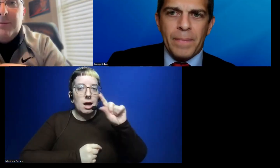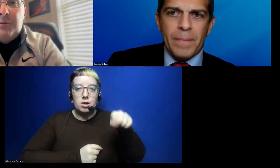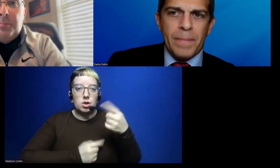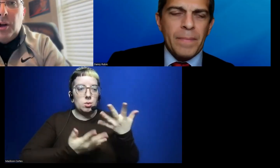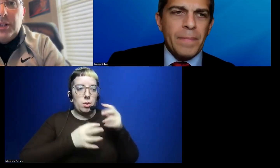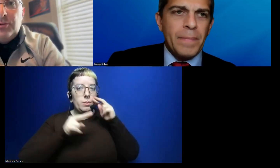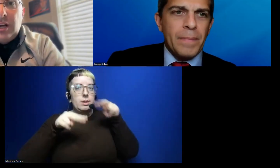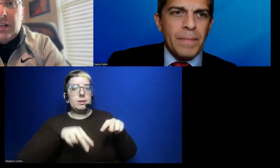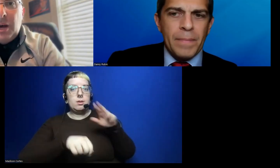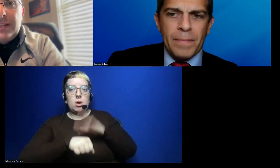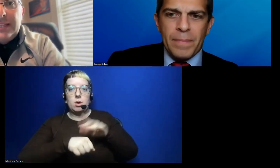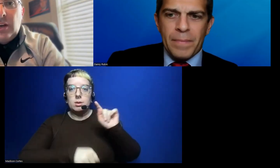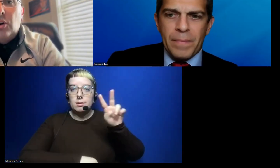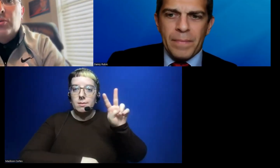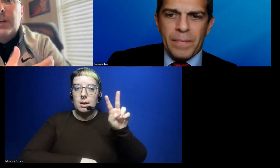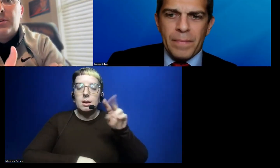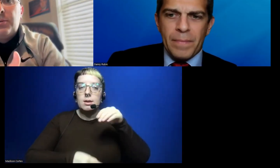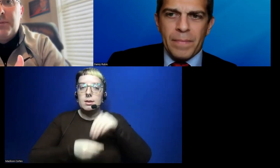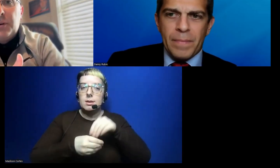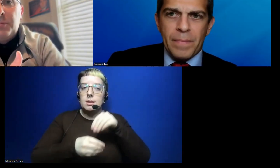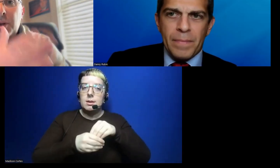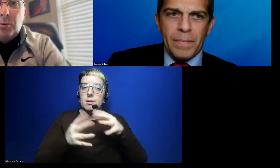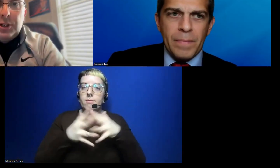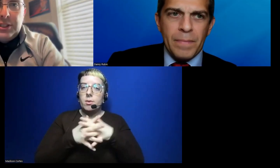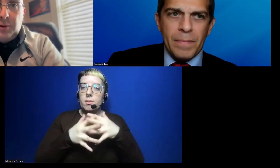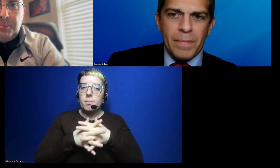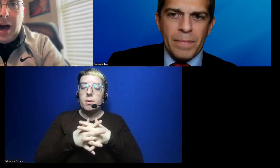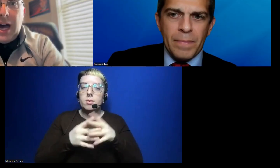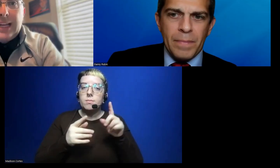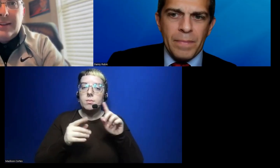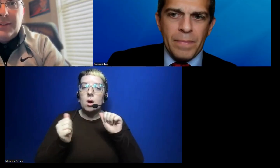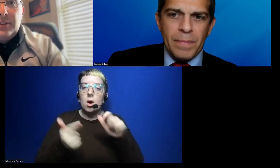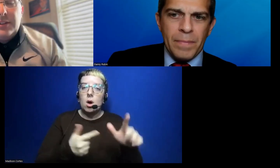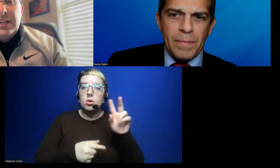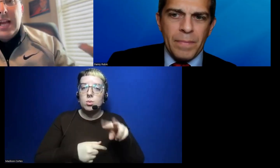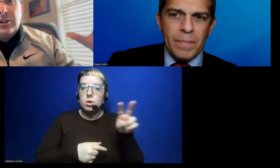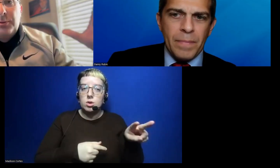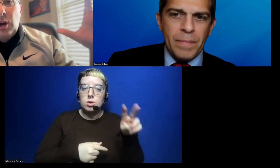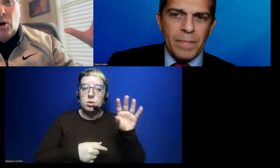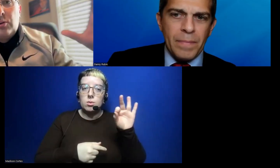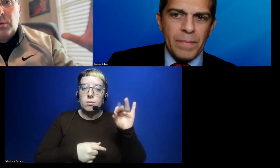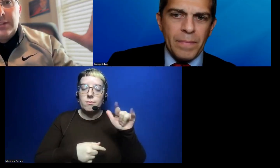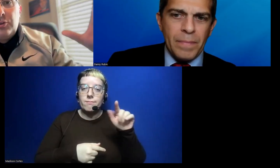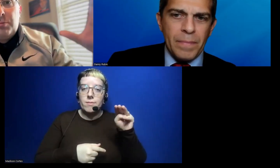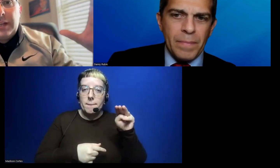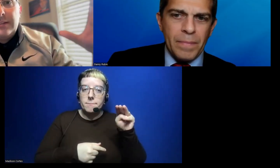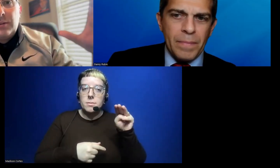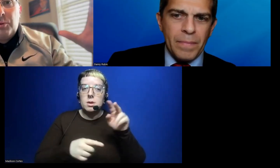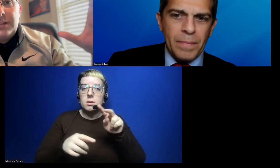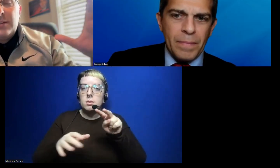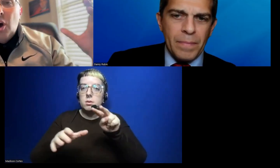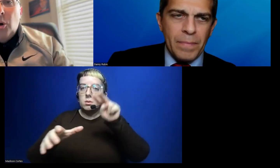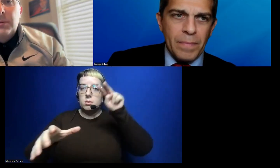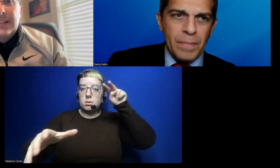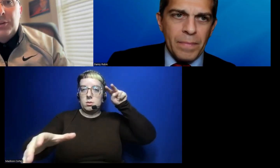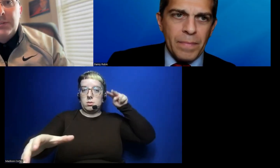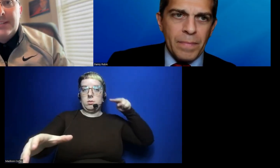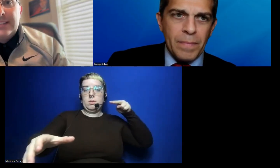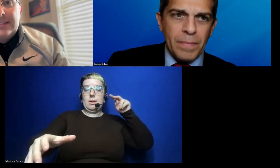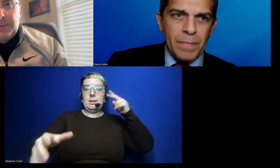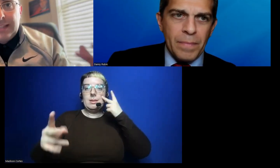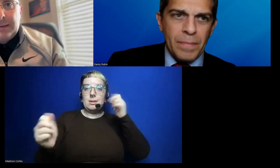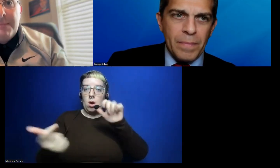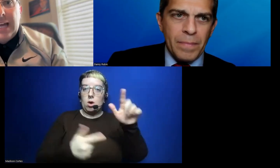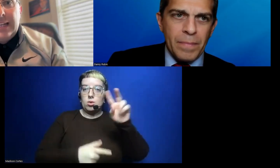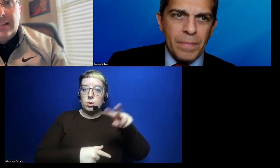TV. In football, you talk about the all 22 film, which is from behind the field and showing all 22 players at once, almost like you would